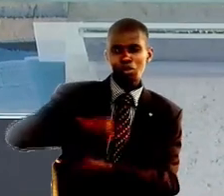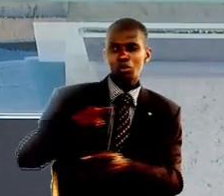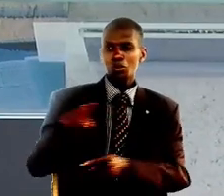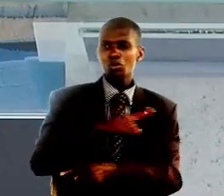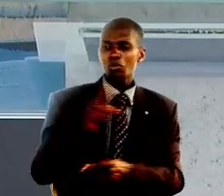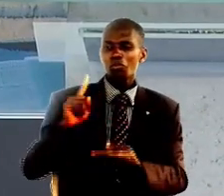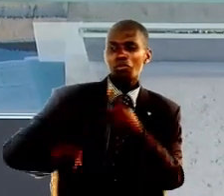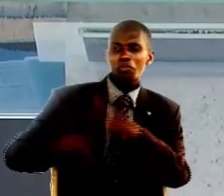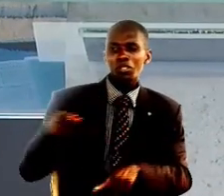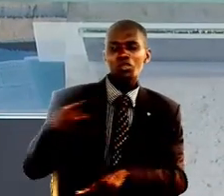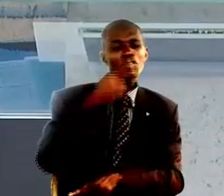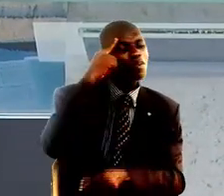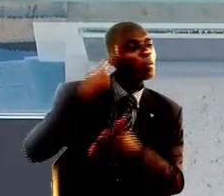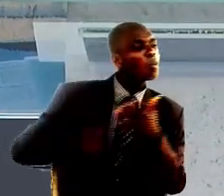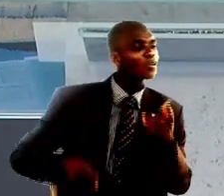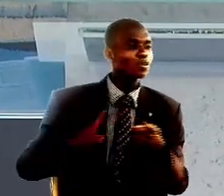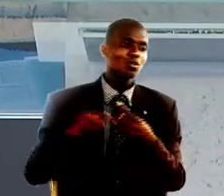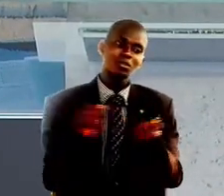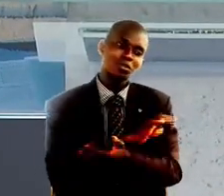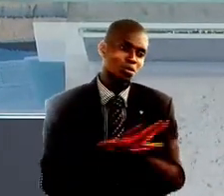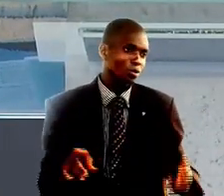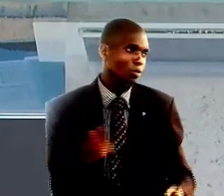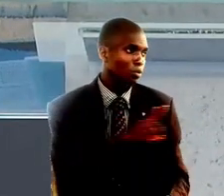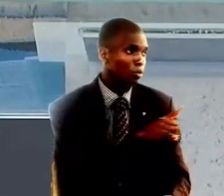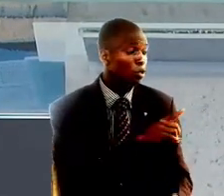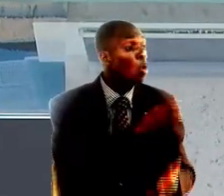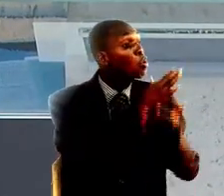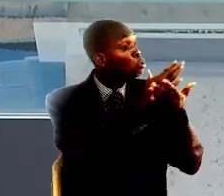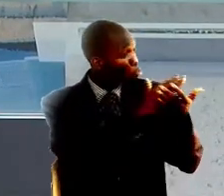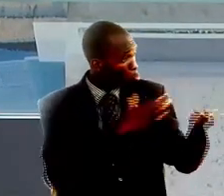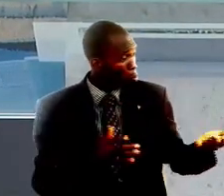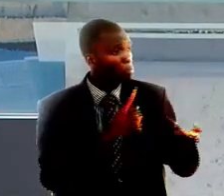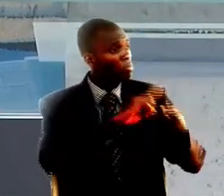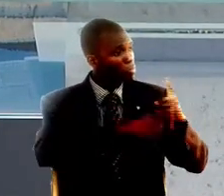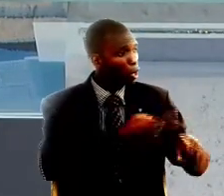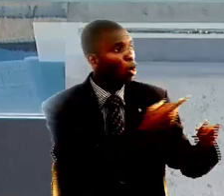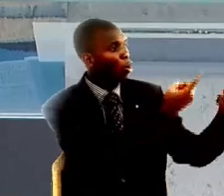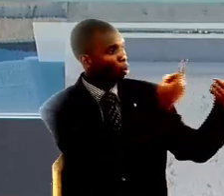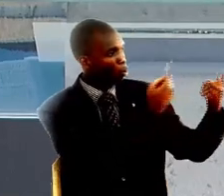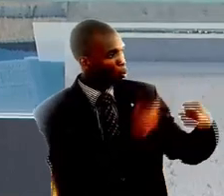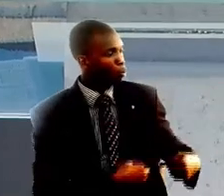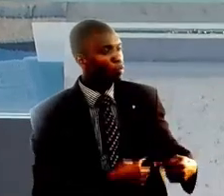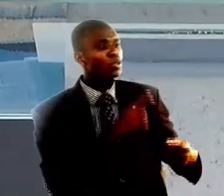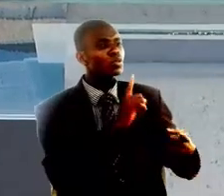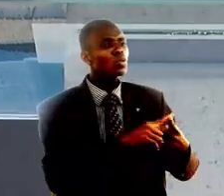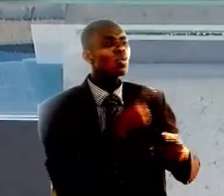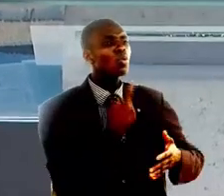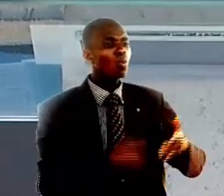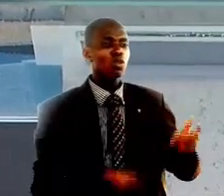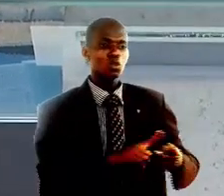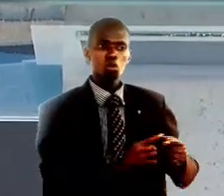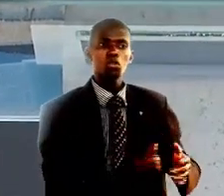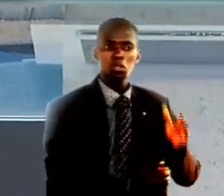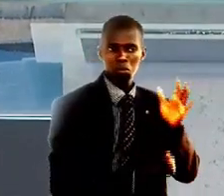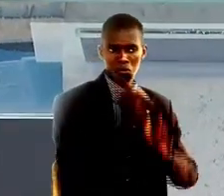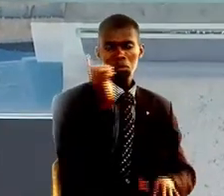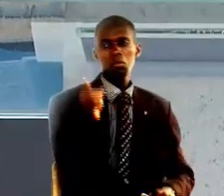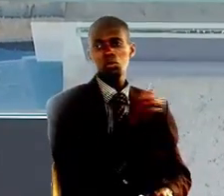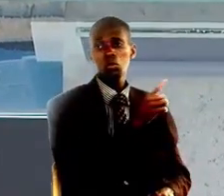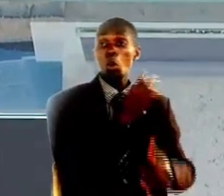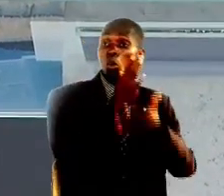us. Some associates come to block our vision. Some associates come